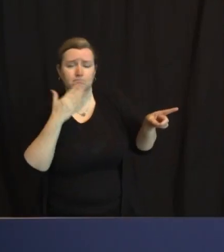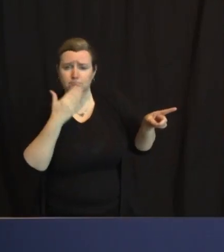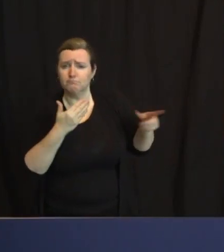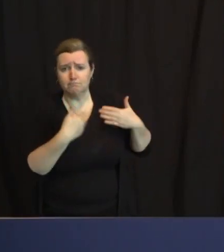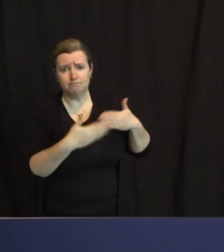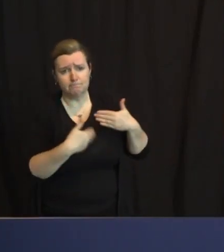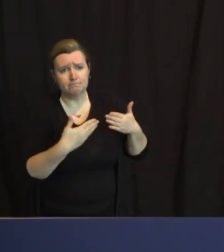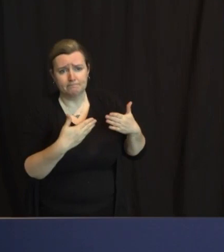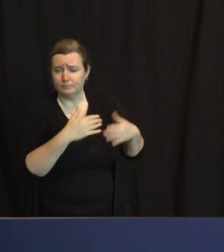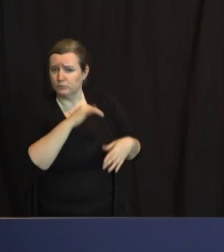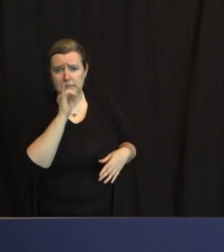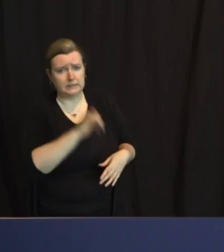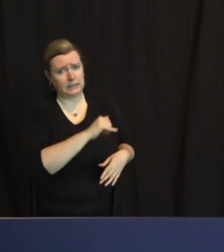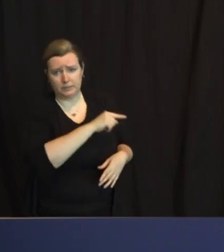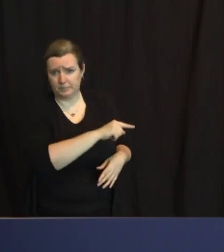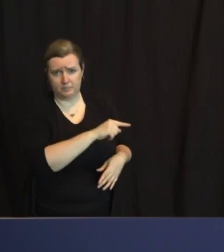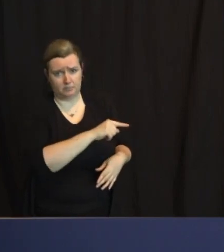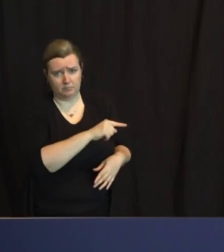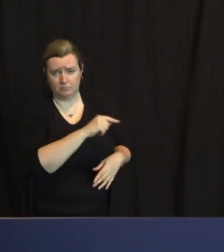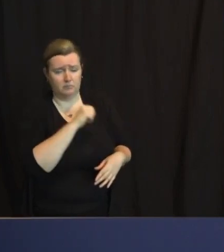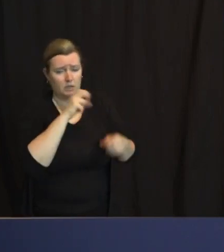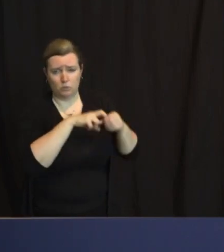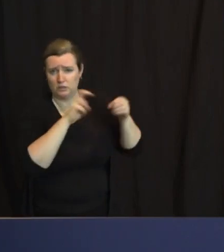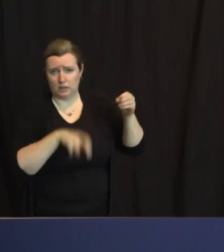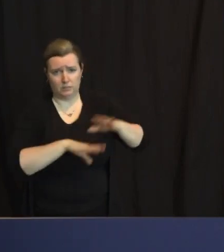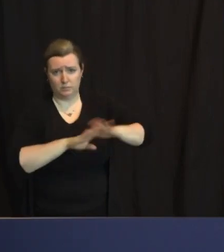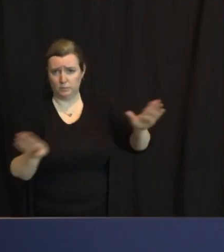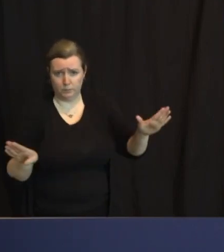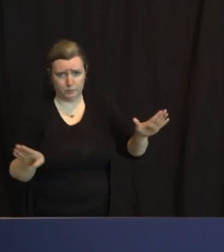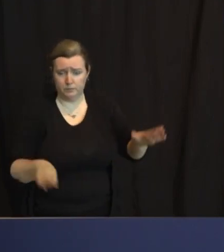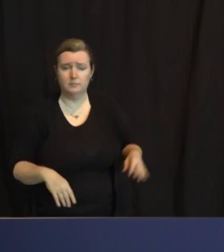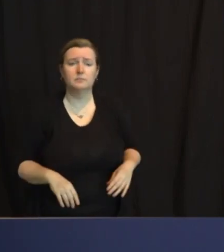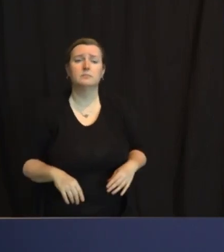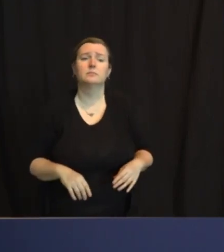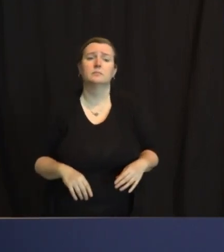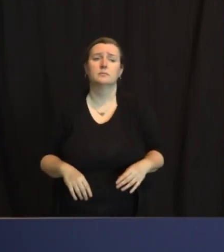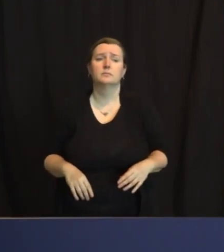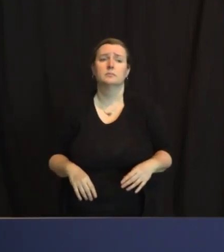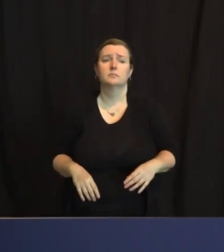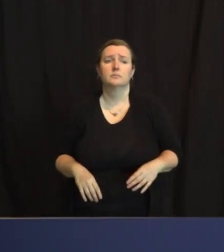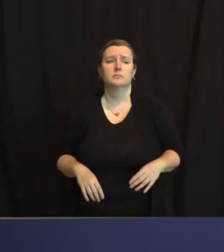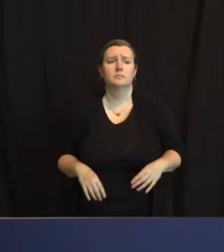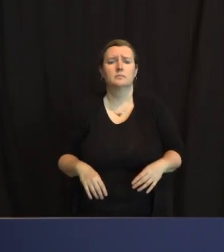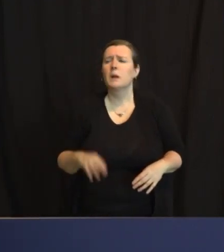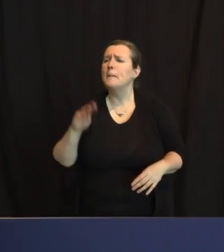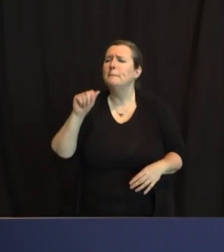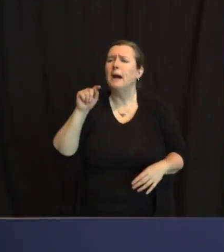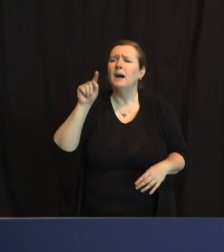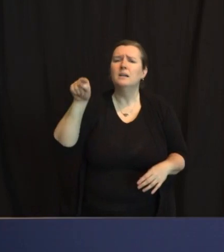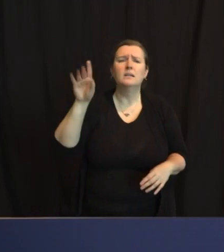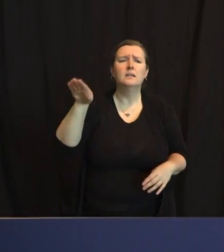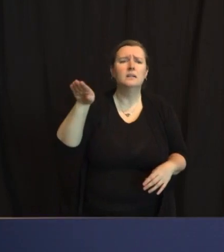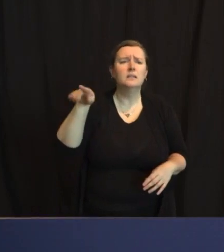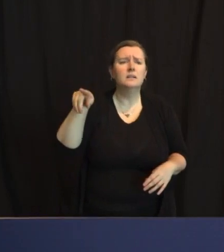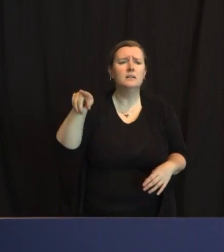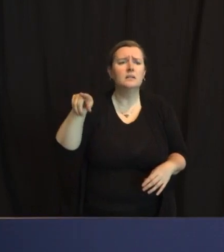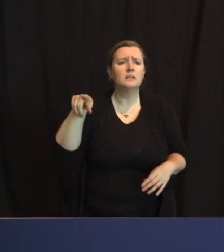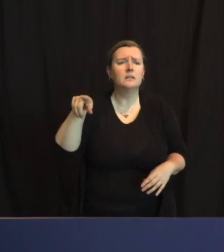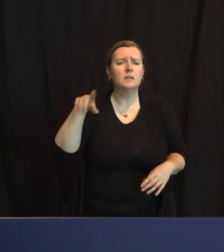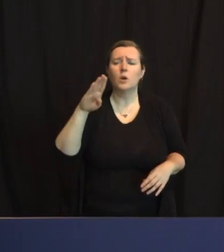anywhere. So the decisions, Matt, you tell me as a legal matter if I'm wrong here, a boardwalk and a beach has